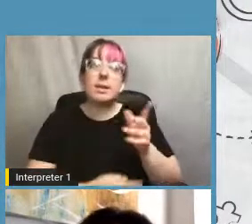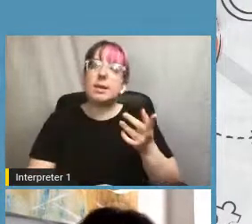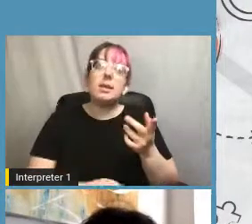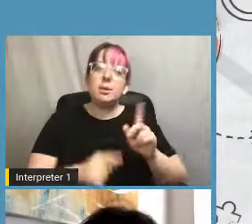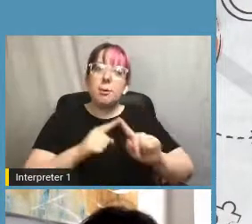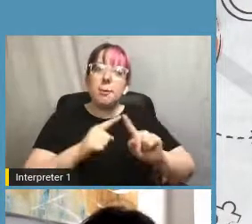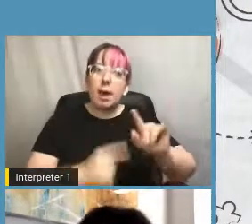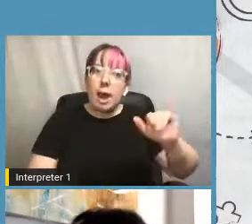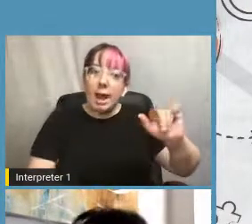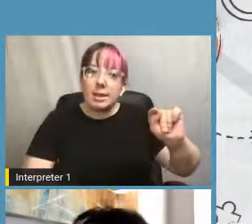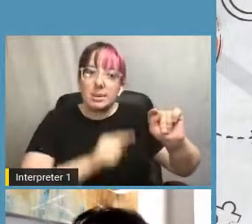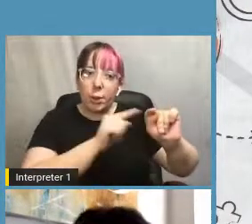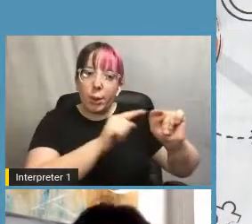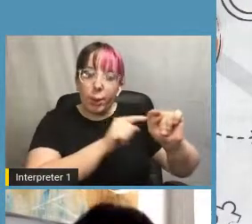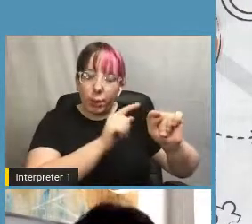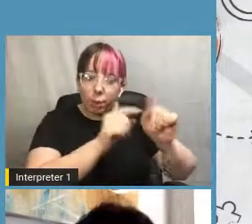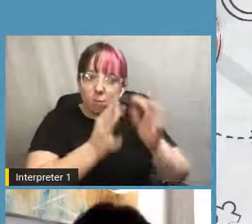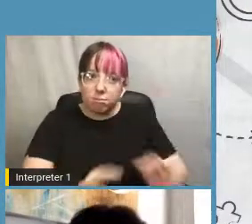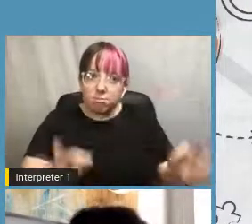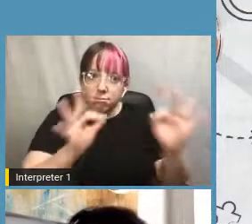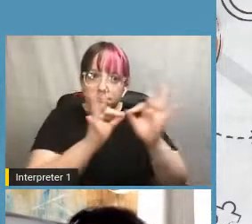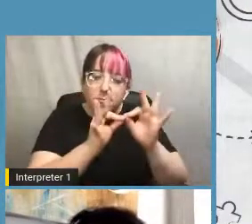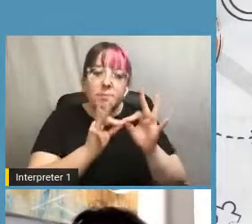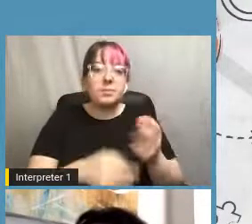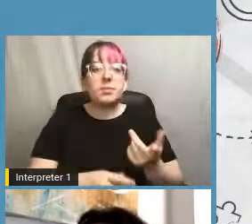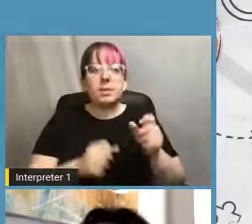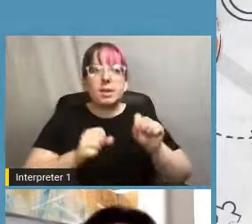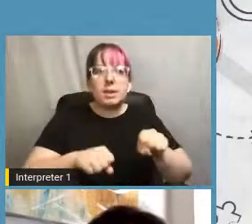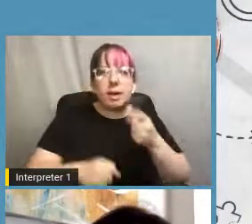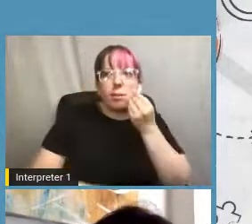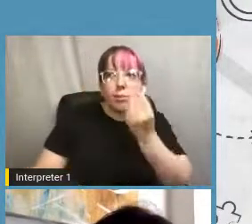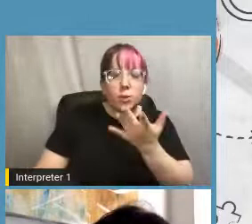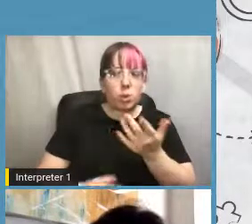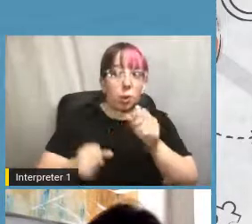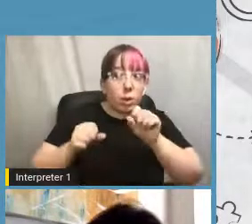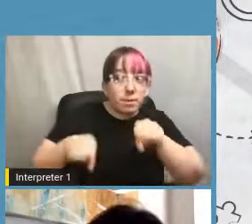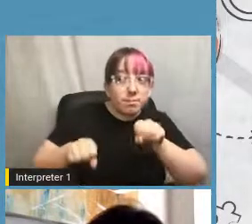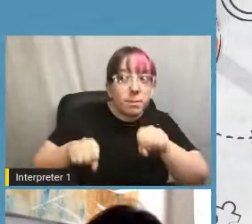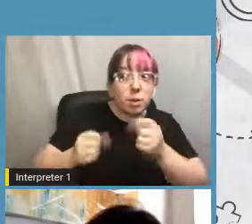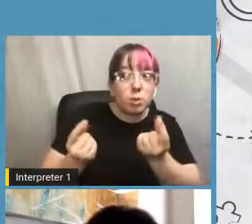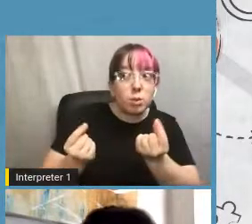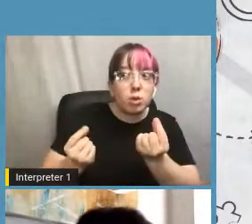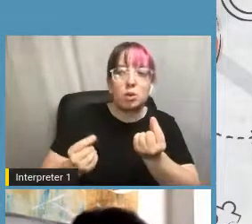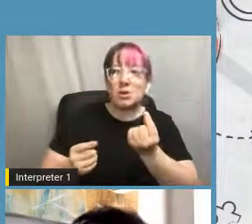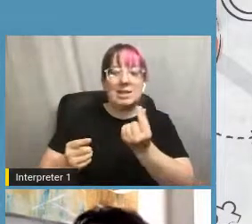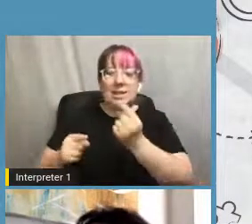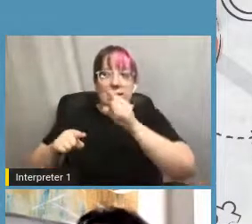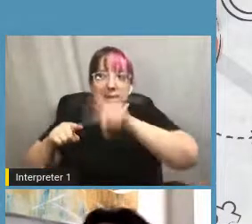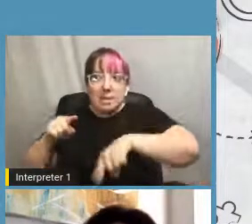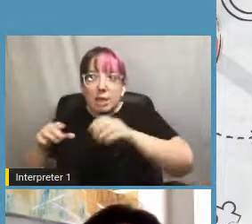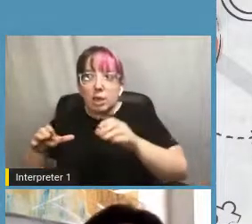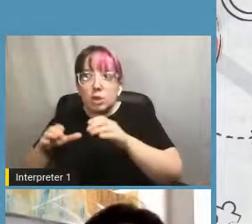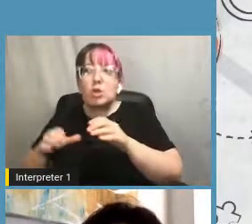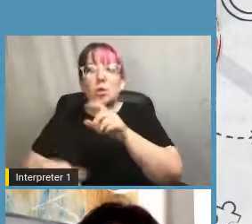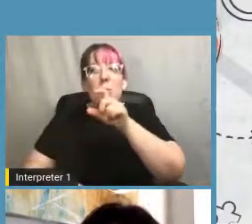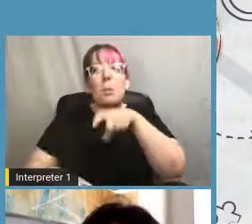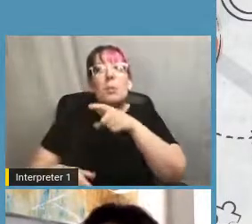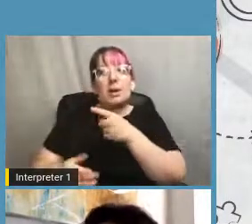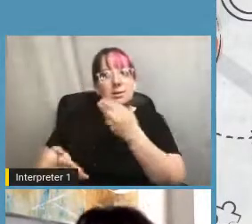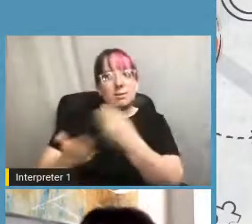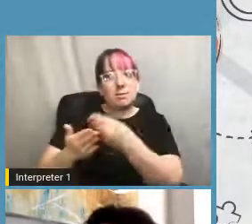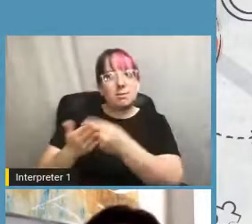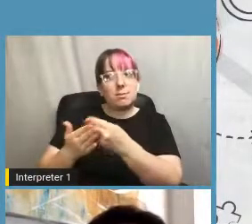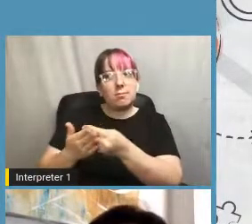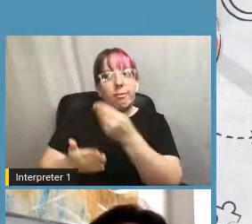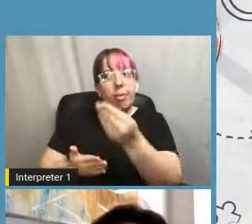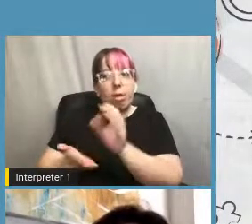very helpful because they can tell you what can be done in-house, what can't be done and must be commissioned. They may even have